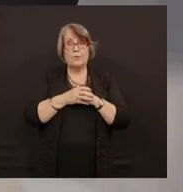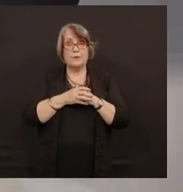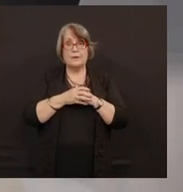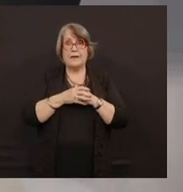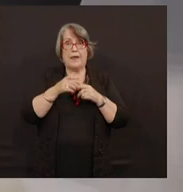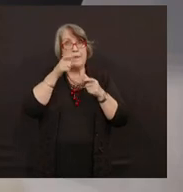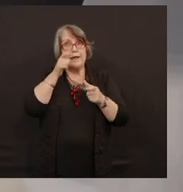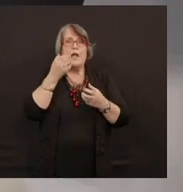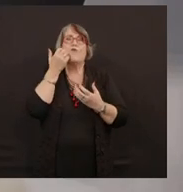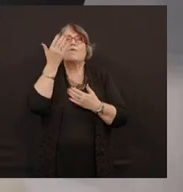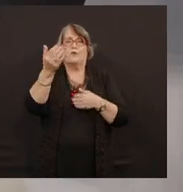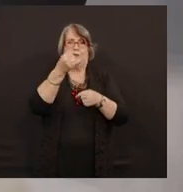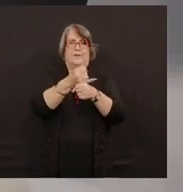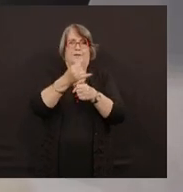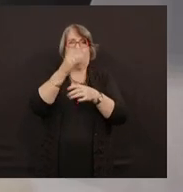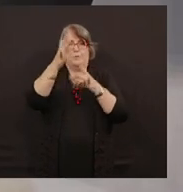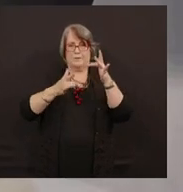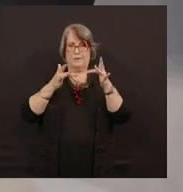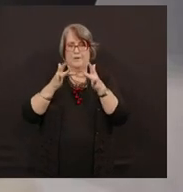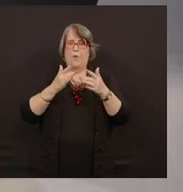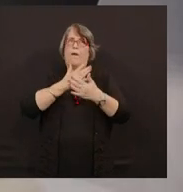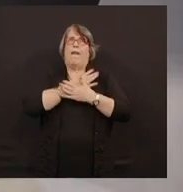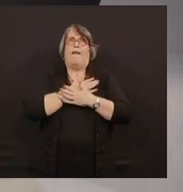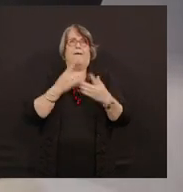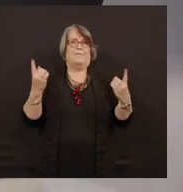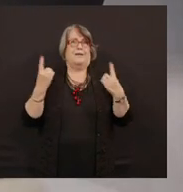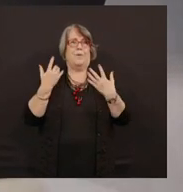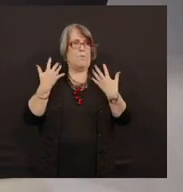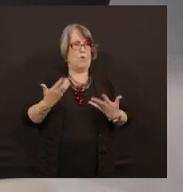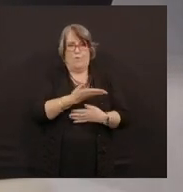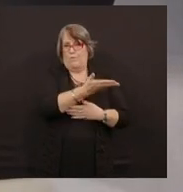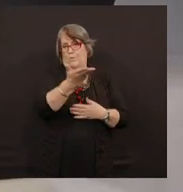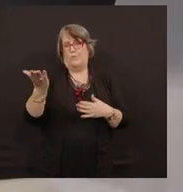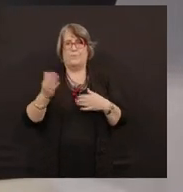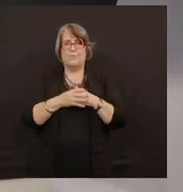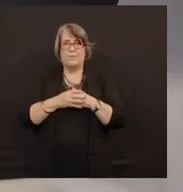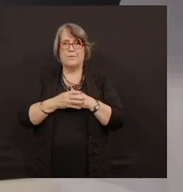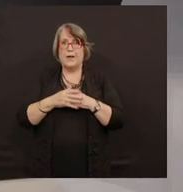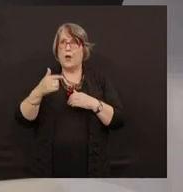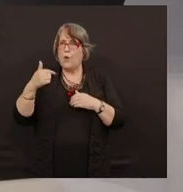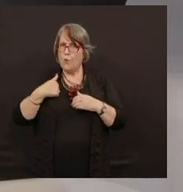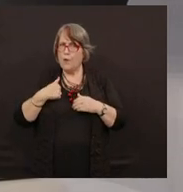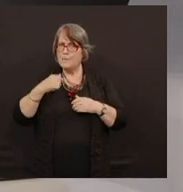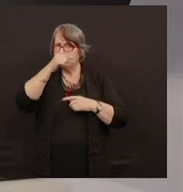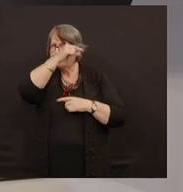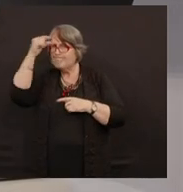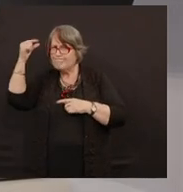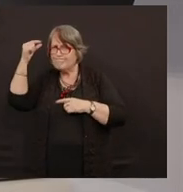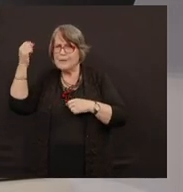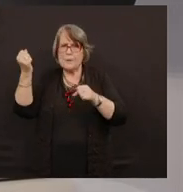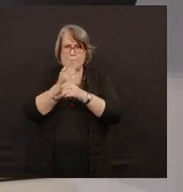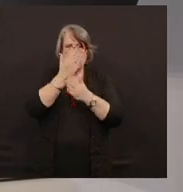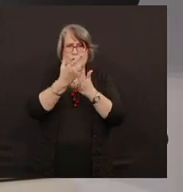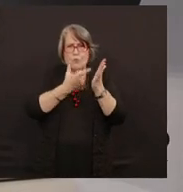the Caring Futures Institute website. We would love to hear more from you. We're on a mission to make sure that the